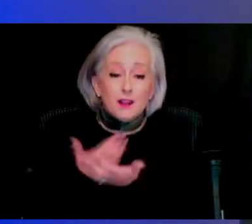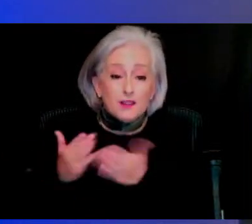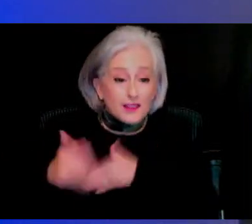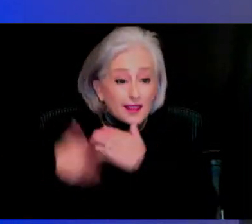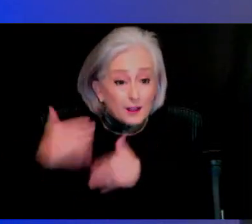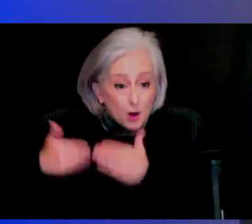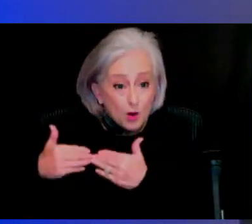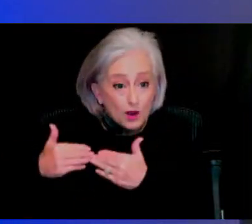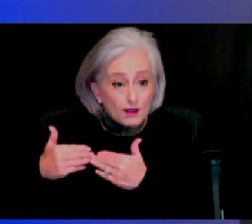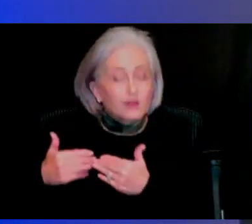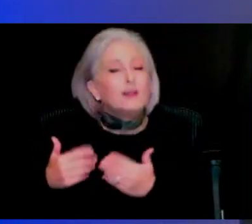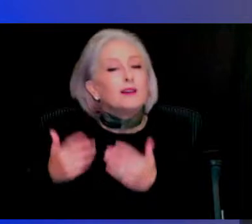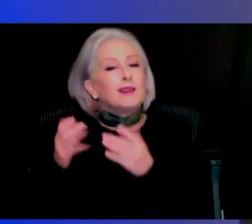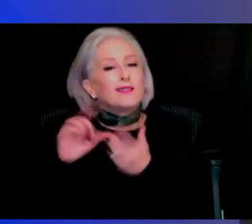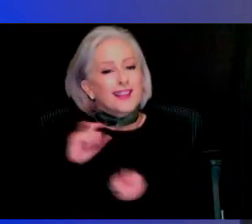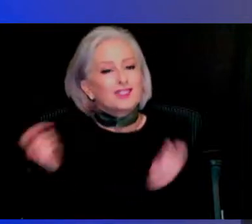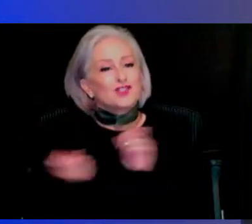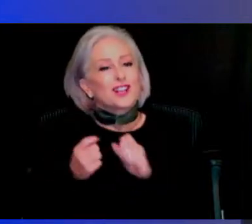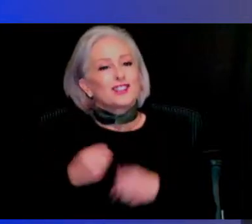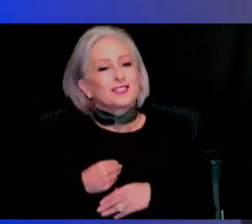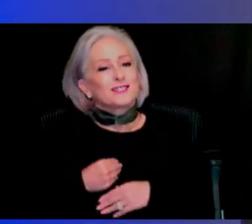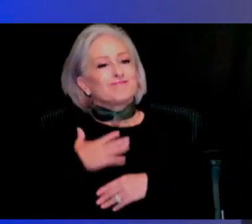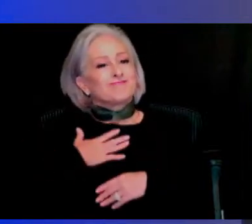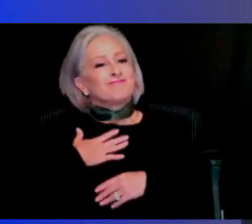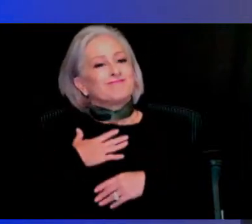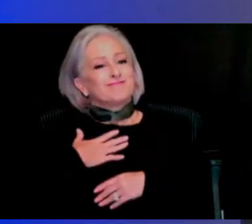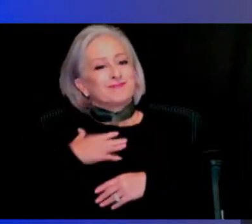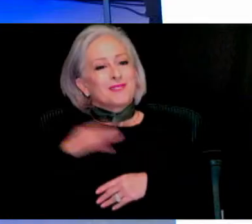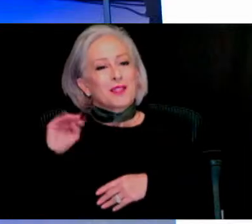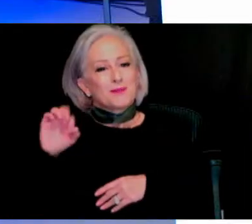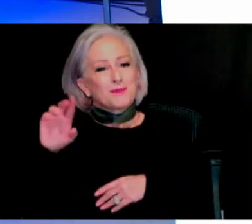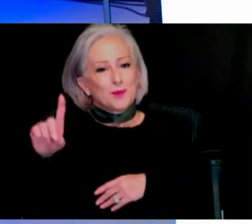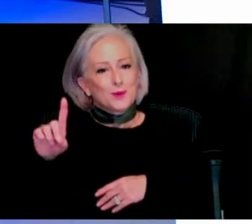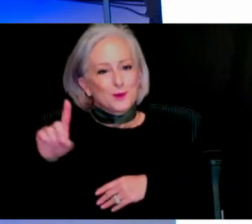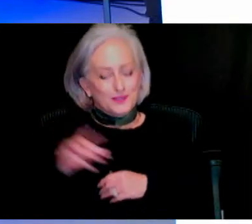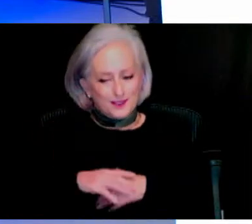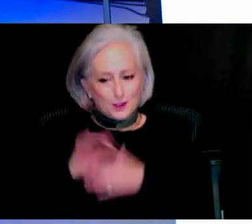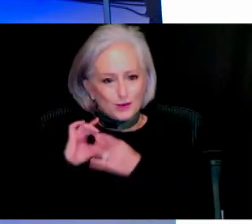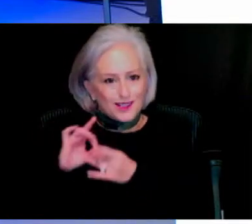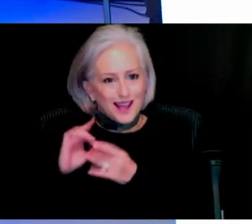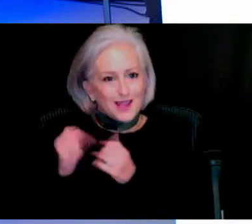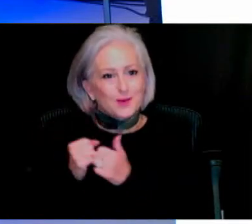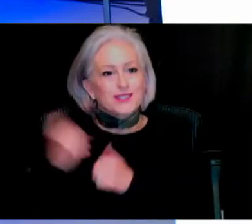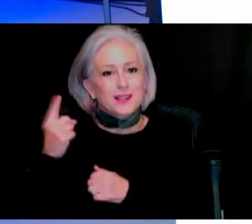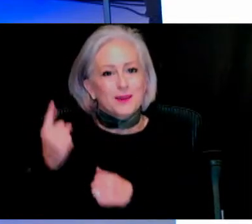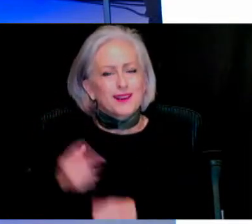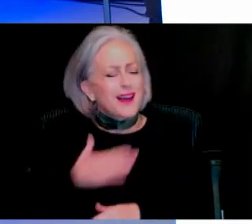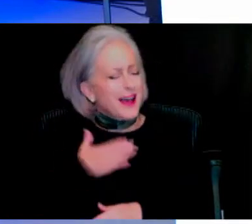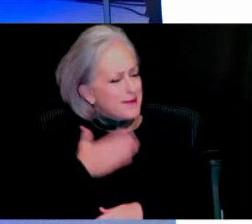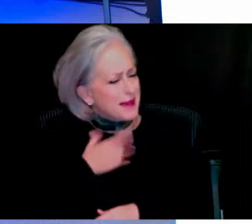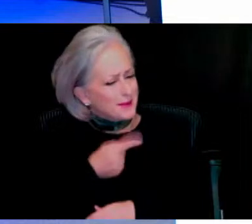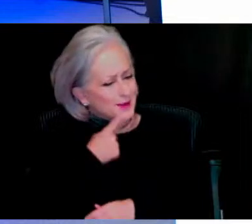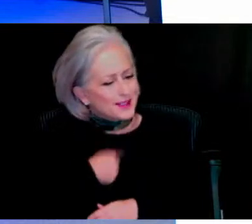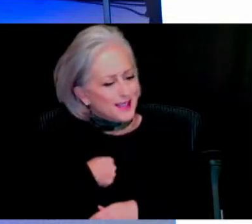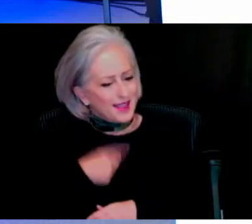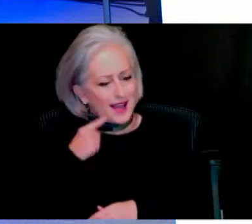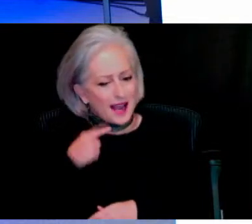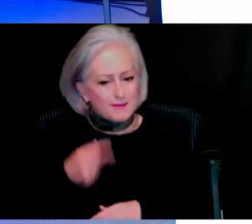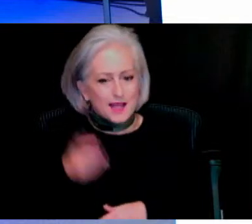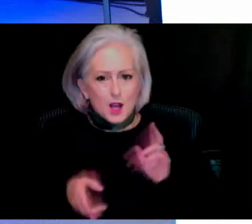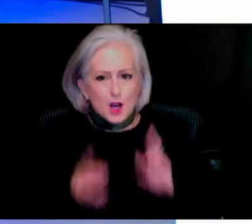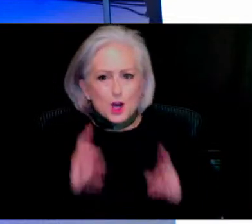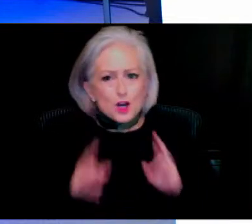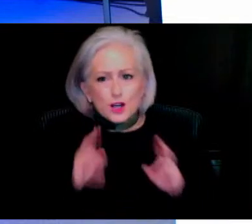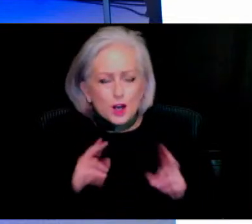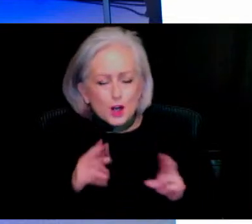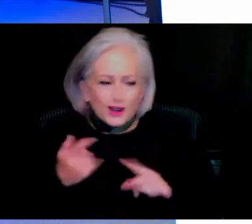our mood just because we had someone ask about us and connect with us on that level. I'm so glad you said that because, I mean, my mornings consist of just getting up and rushing and I get into my groove